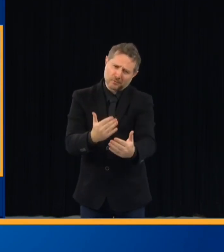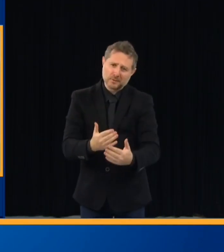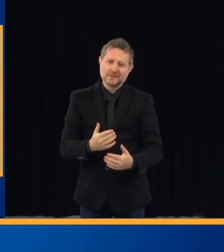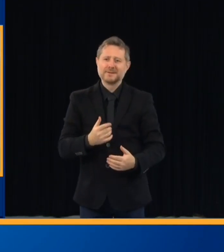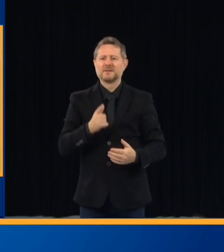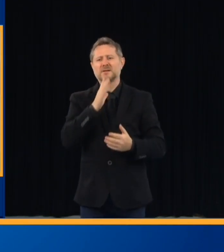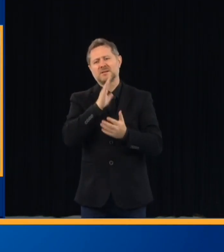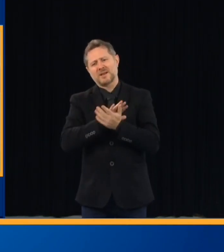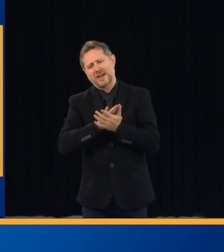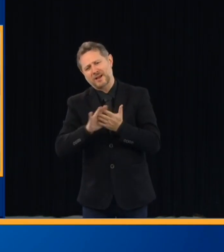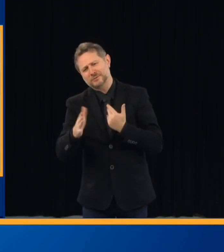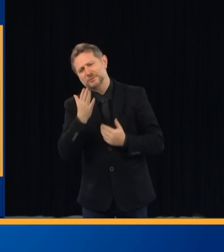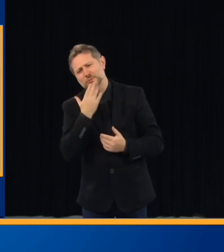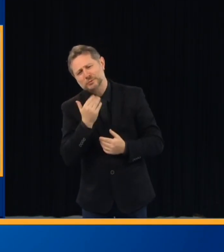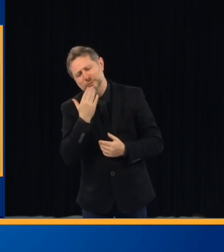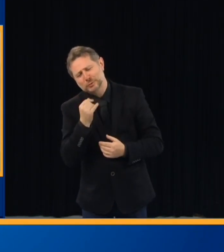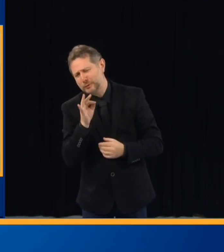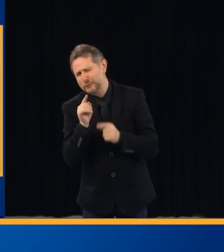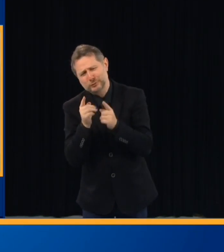of you.